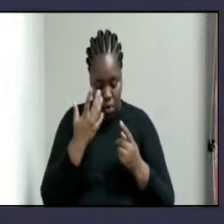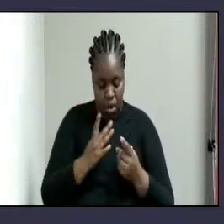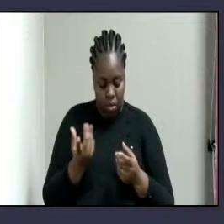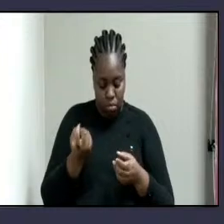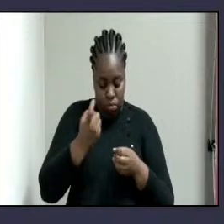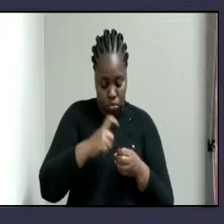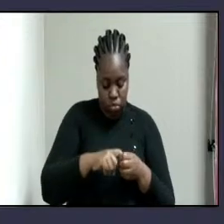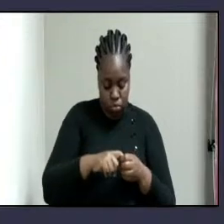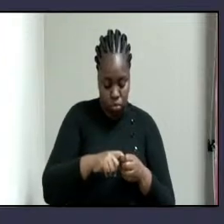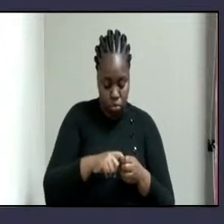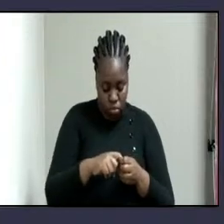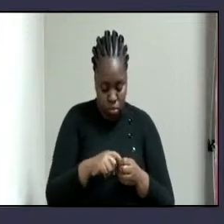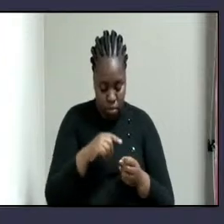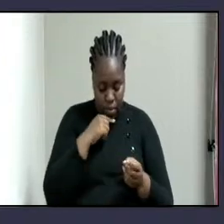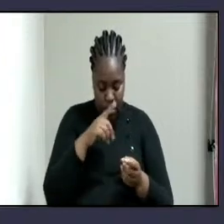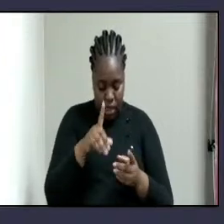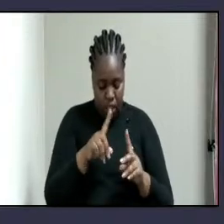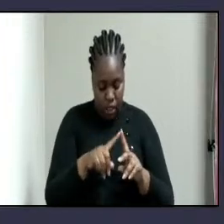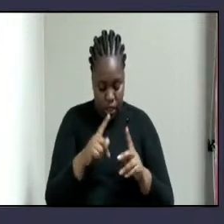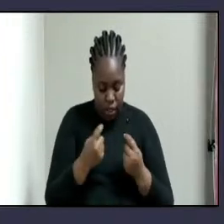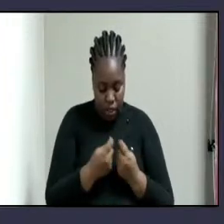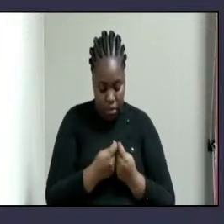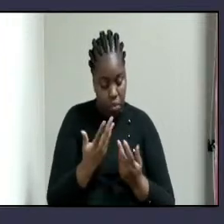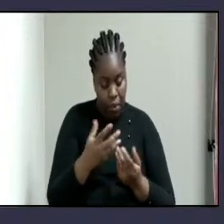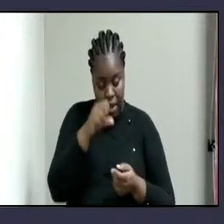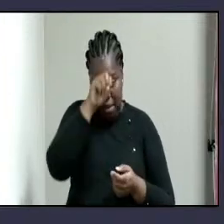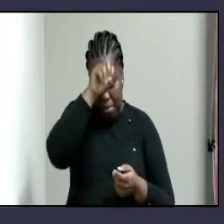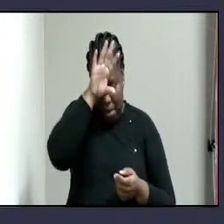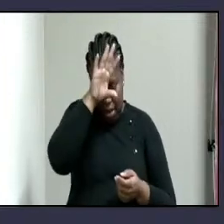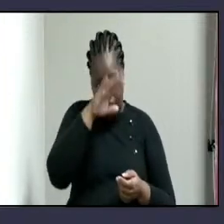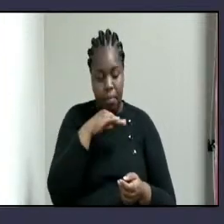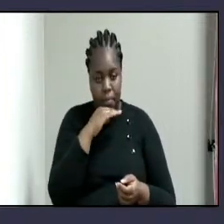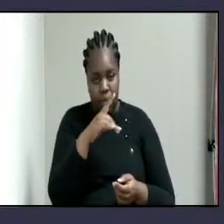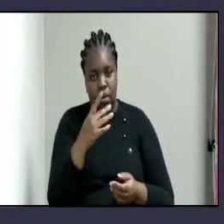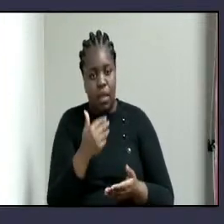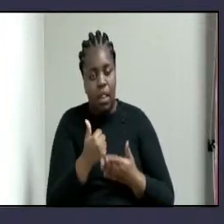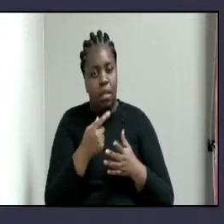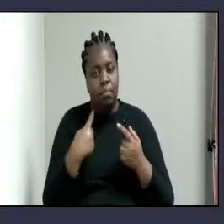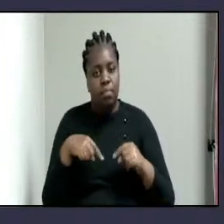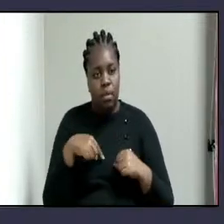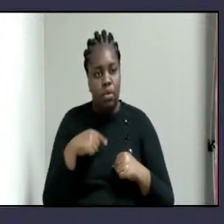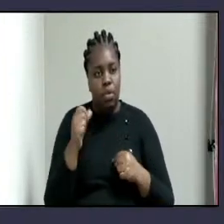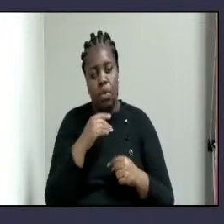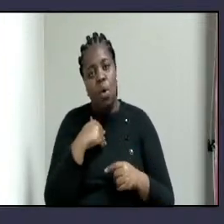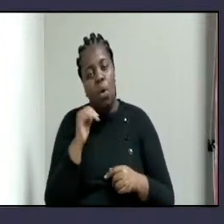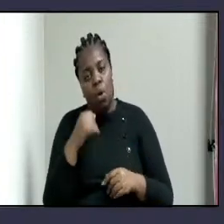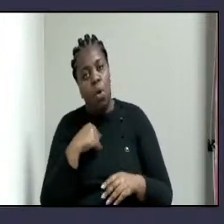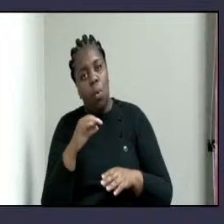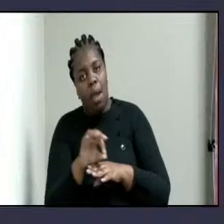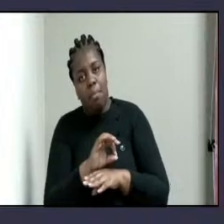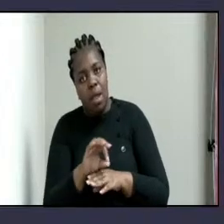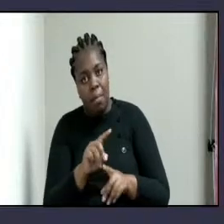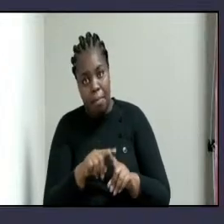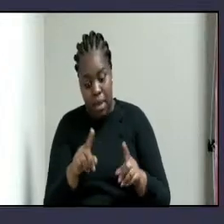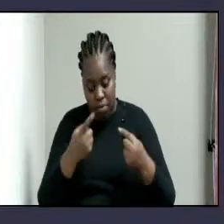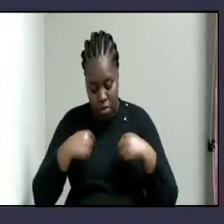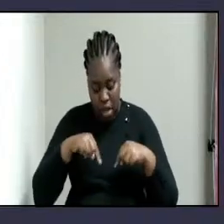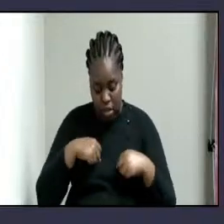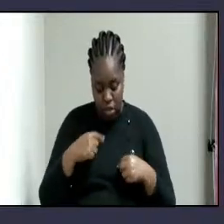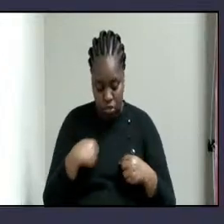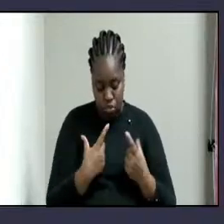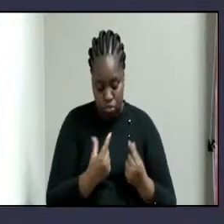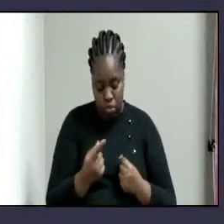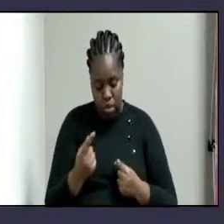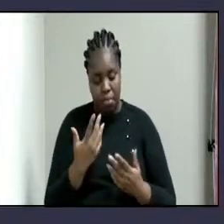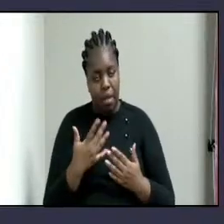as well, in this task team, at least in mind, then you'll have all of us say, okay, we are planning this. But now for us to do this,